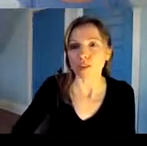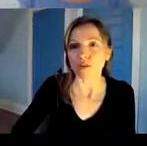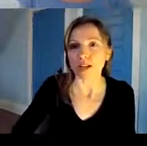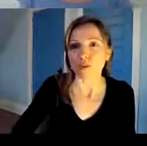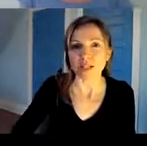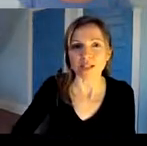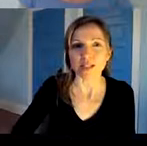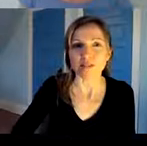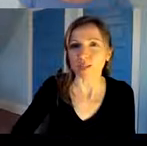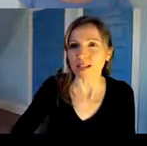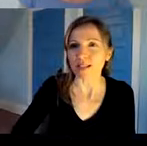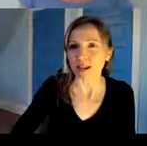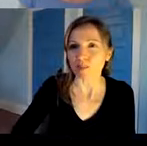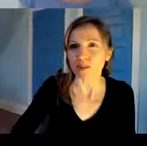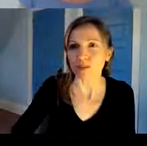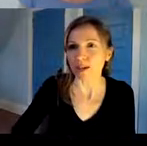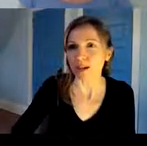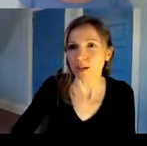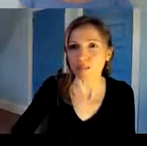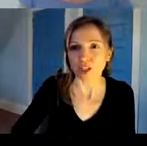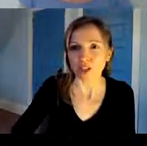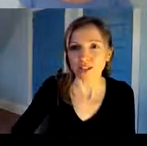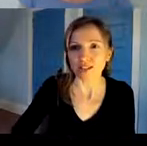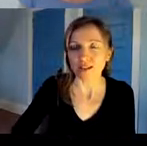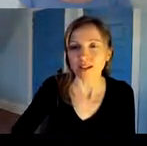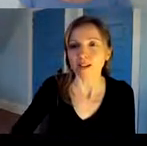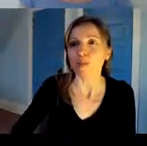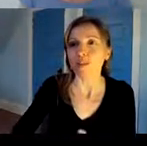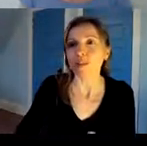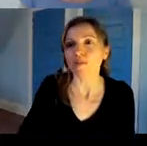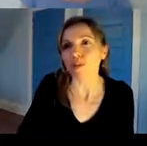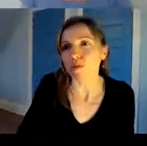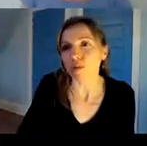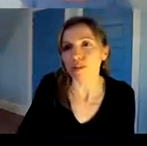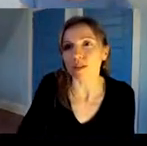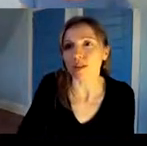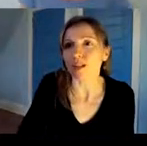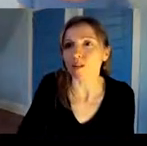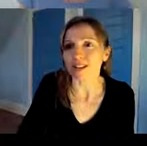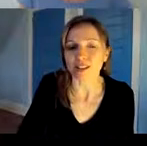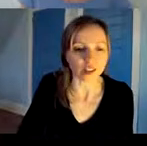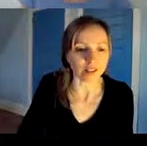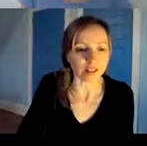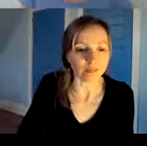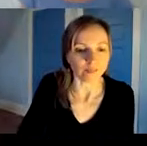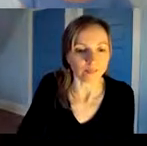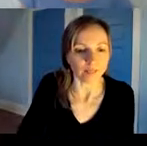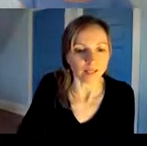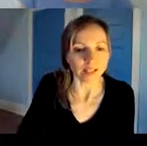along with other native species of plants, animals, fungi, and bacteria in the presence of native soils and climatic